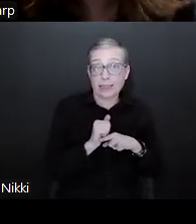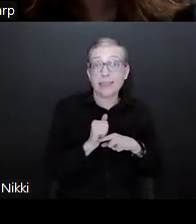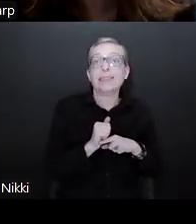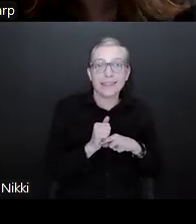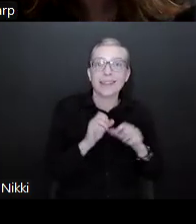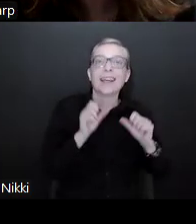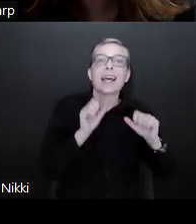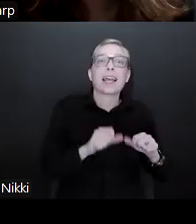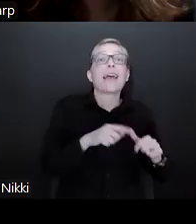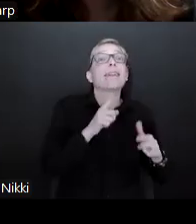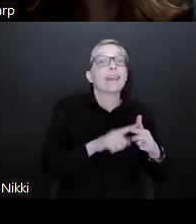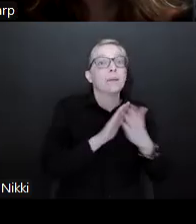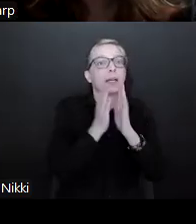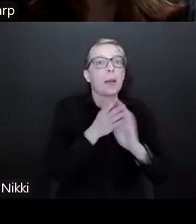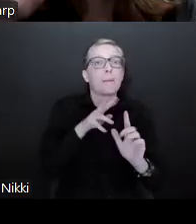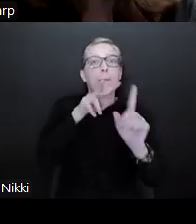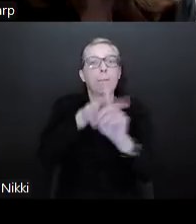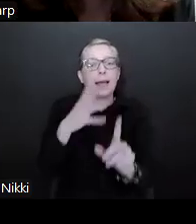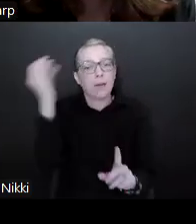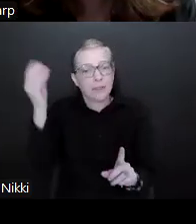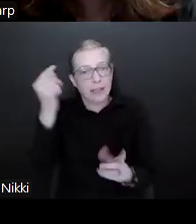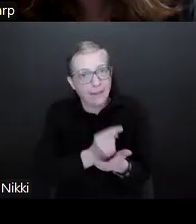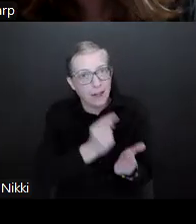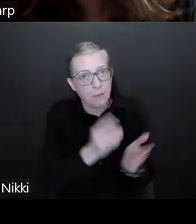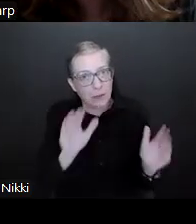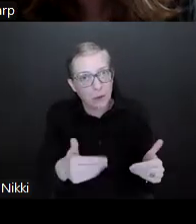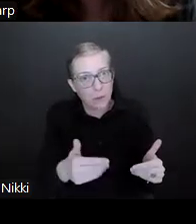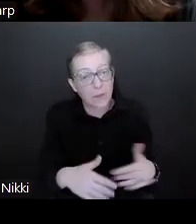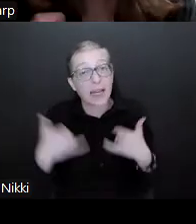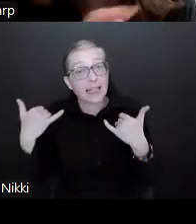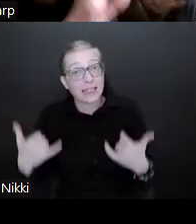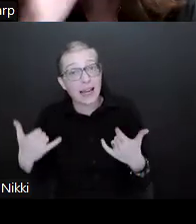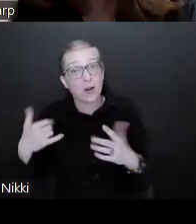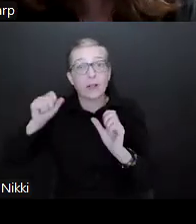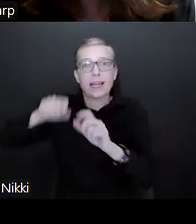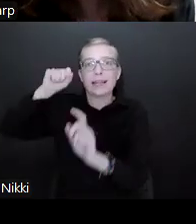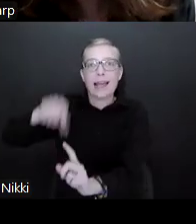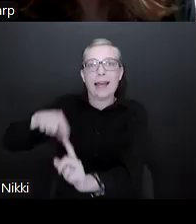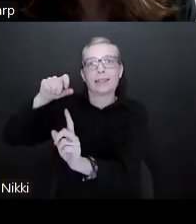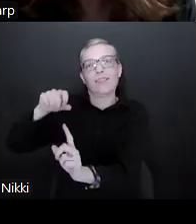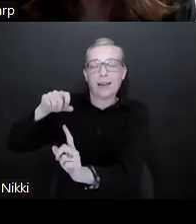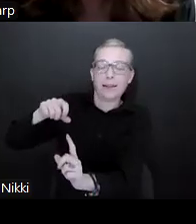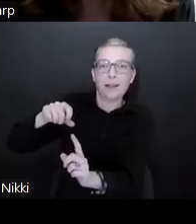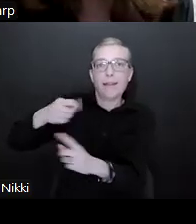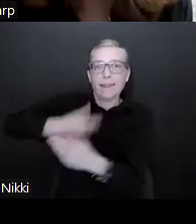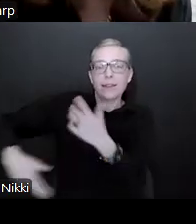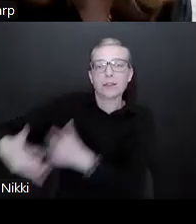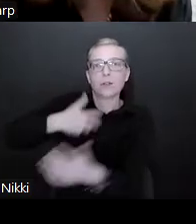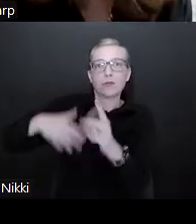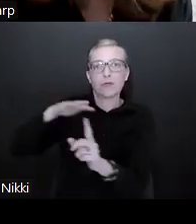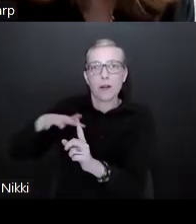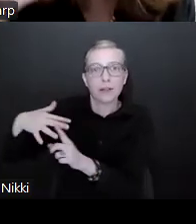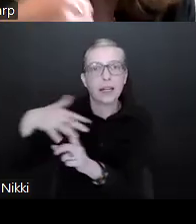room, enhanced social learning outside of the therapy room. Now the social context can be activated, it can be generalized to other contexts,